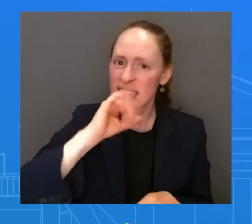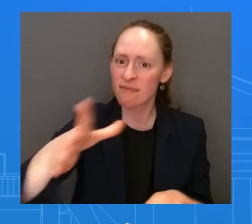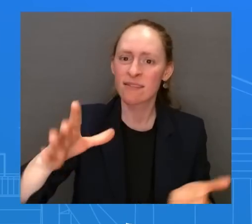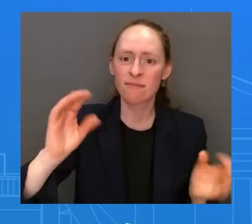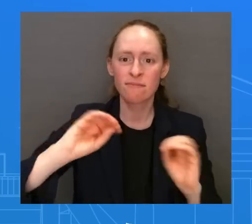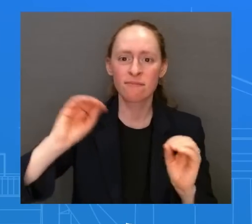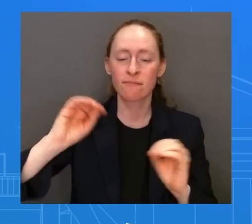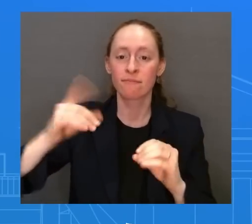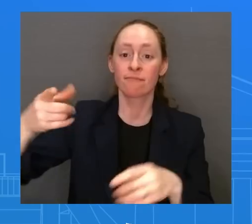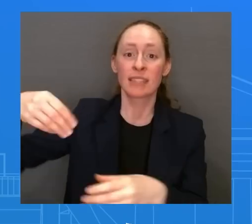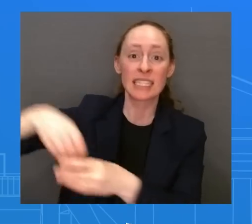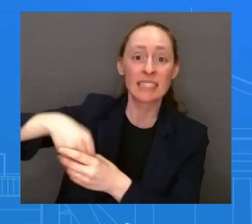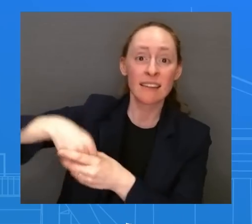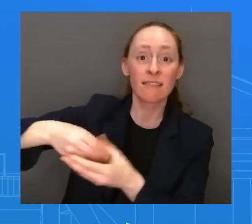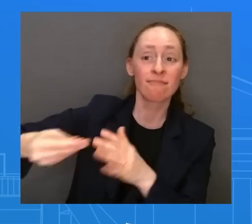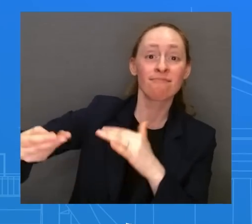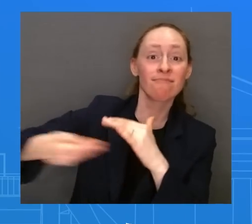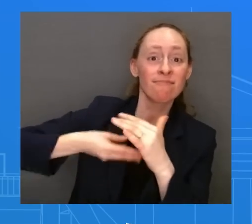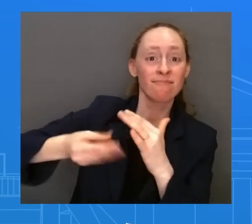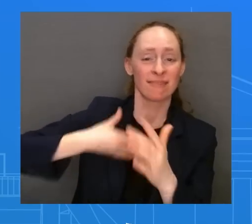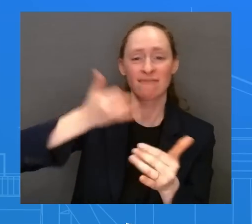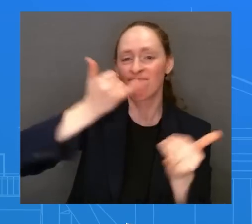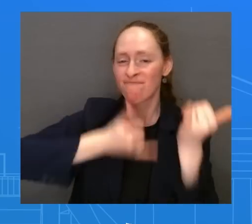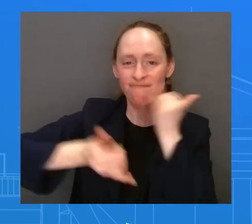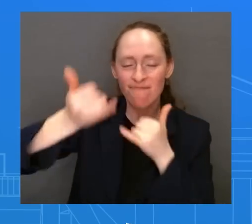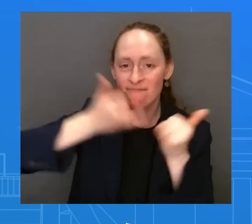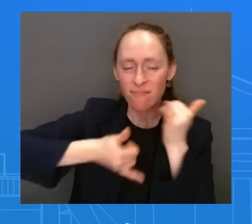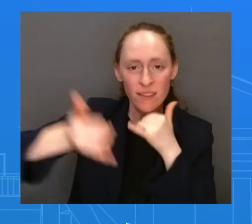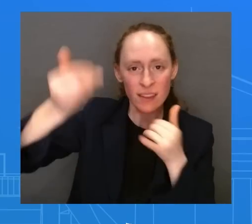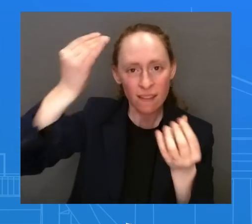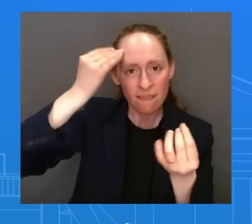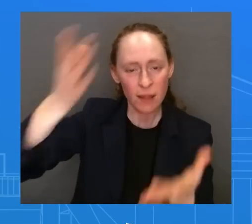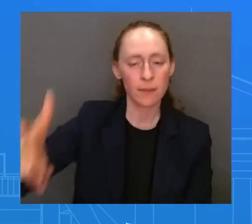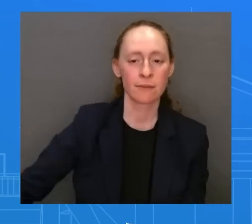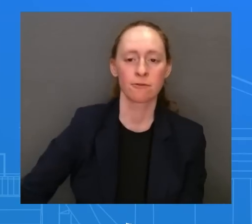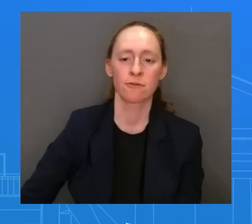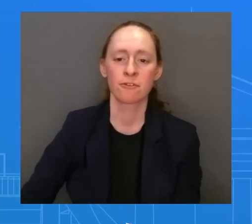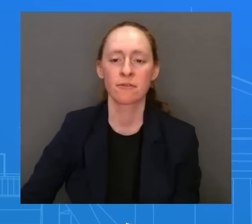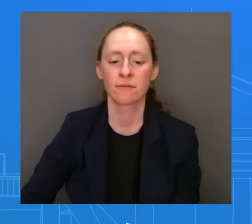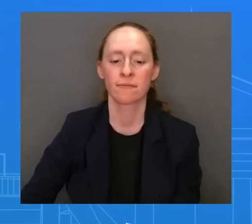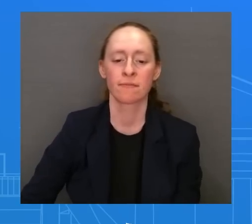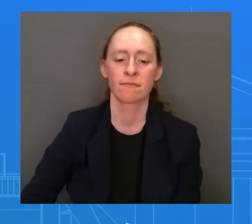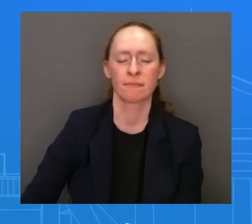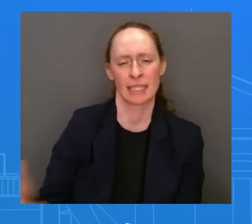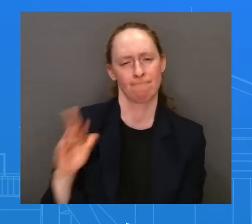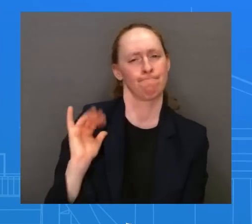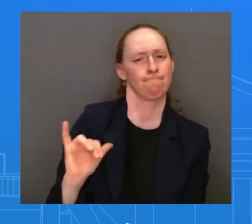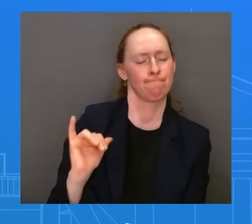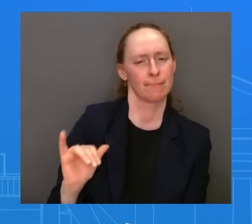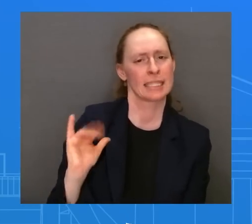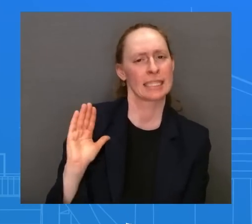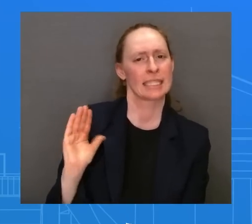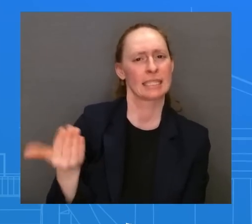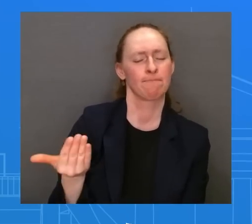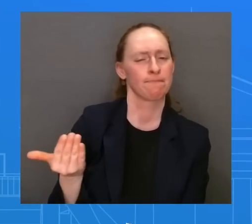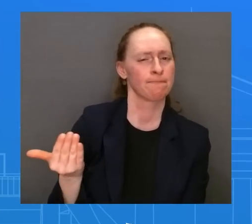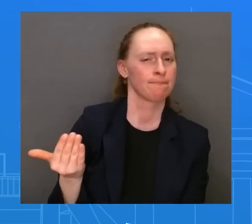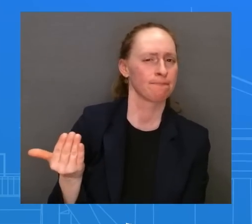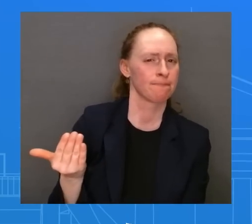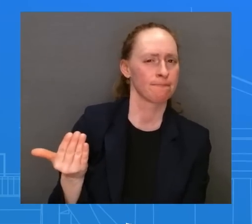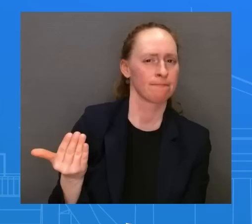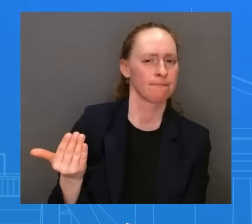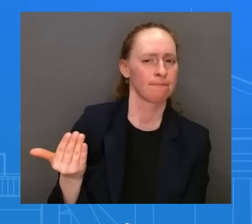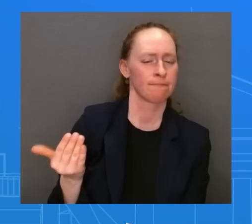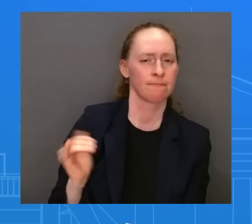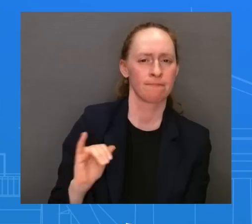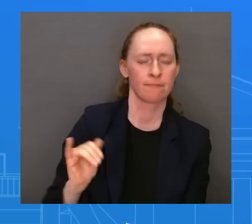of the commander-in-chief that you present or this commander-in-chief is of a figure almost helpless and shaped and buffeted by